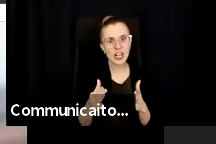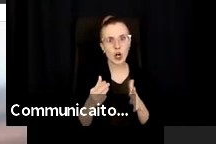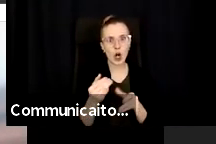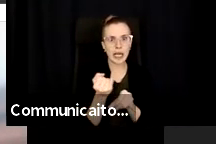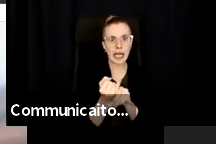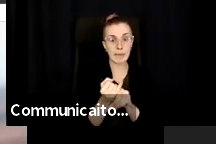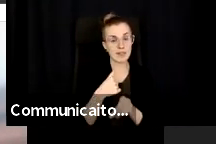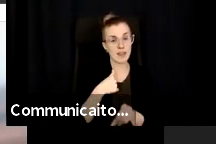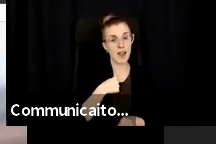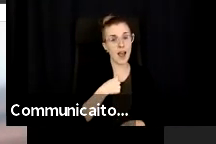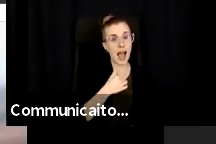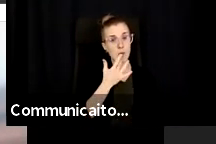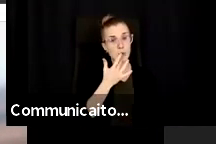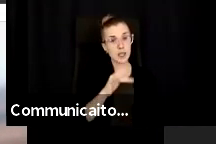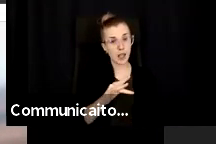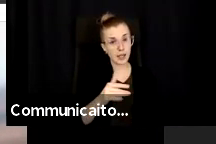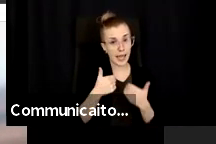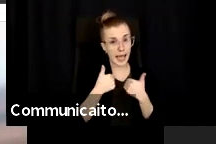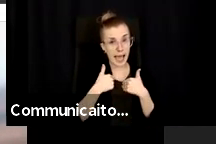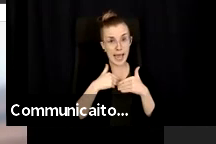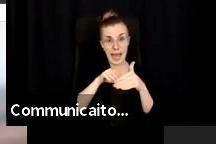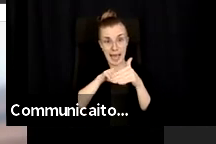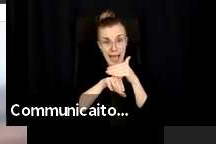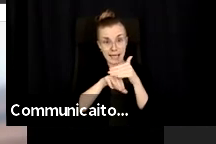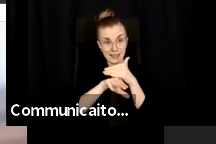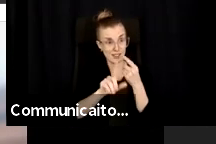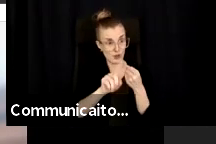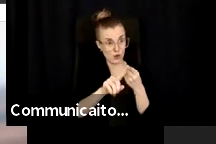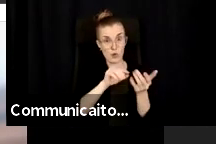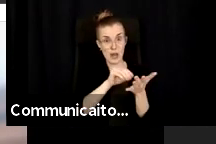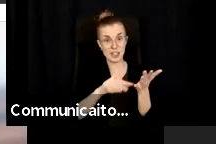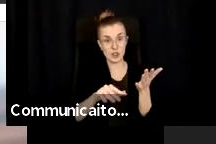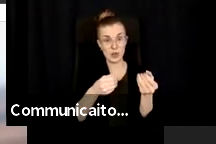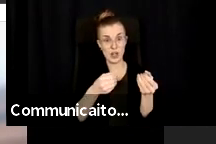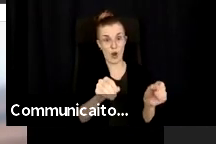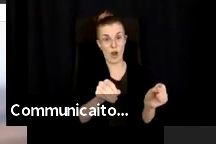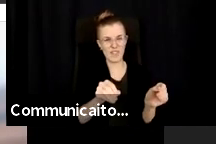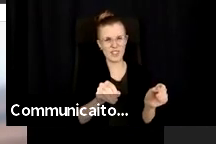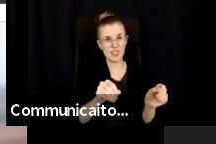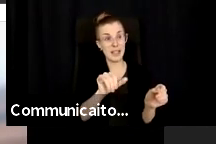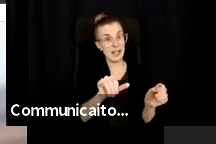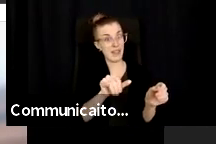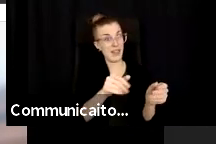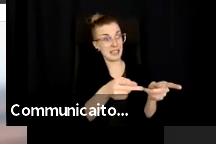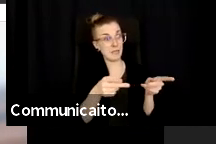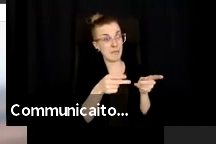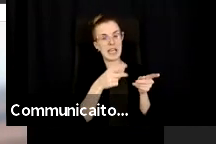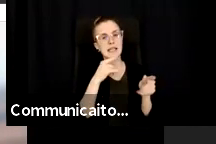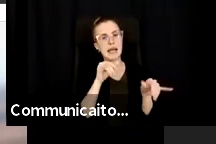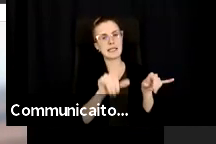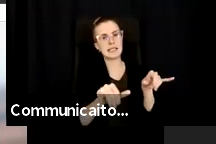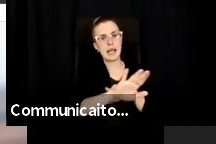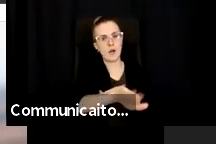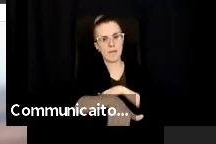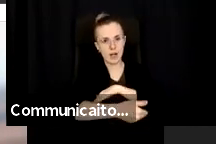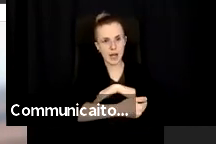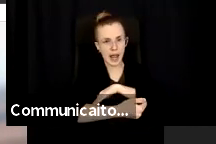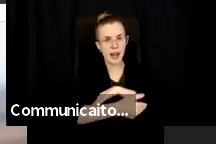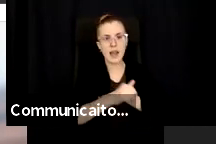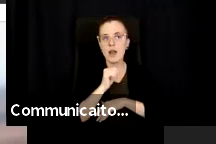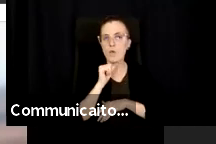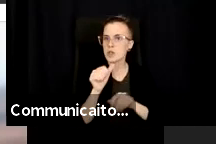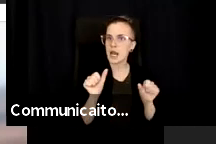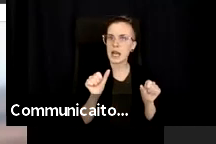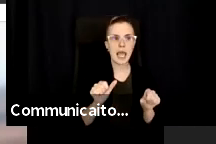I had access to a student office. I stayed overnight in that space. I wasn't able to get to